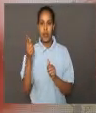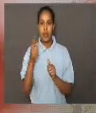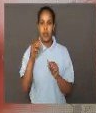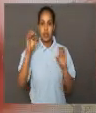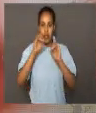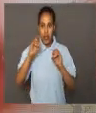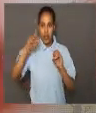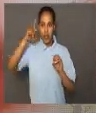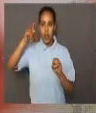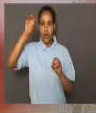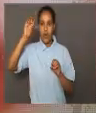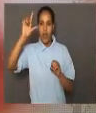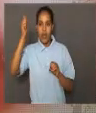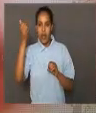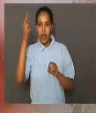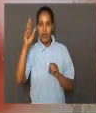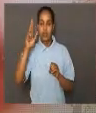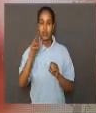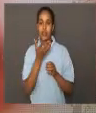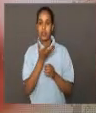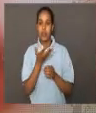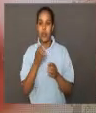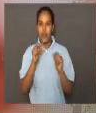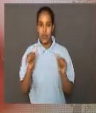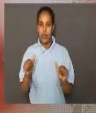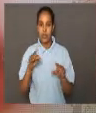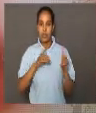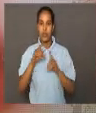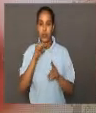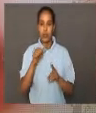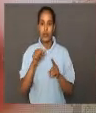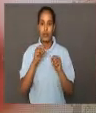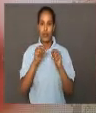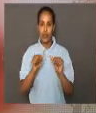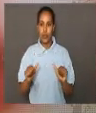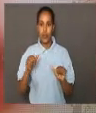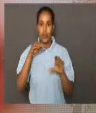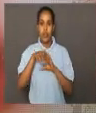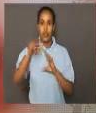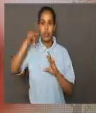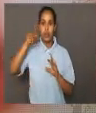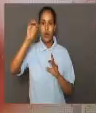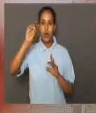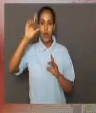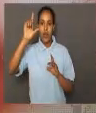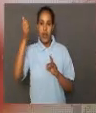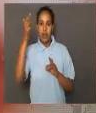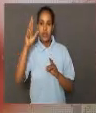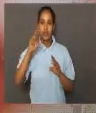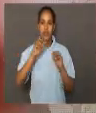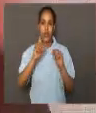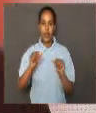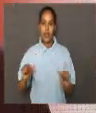in non-polar solvents. However, they do not dissolve in polar